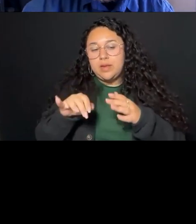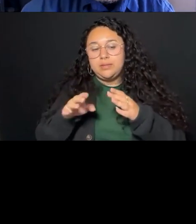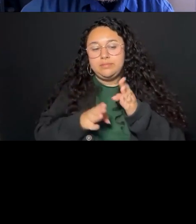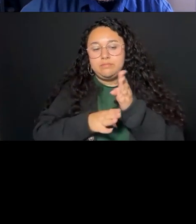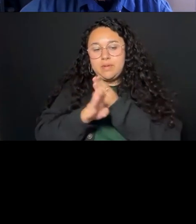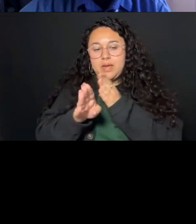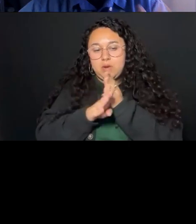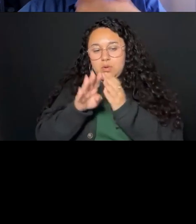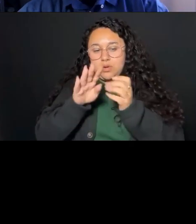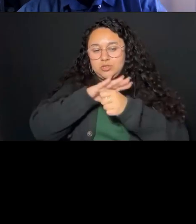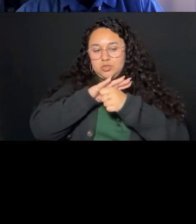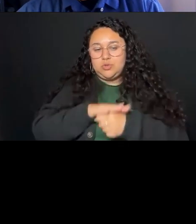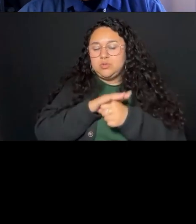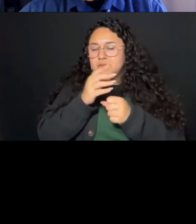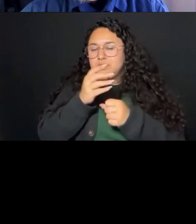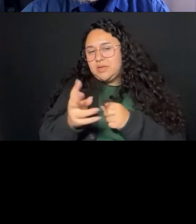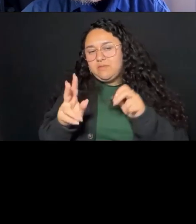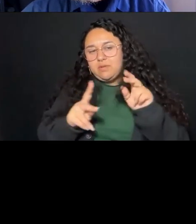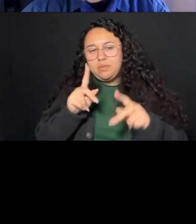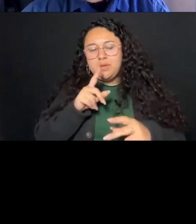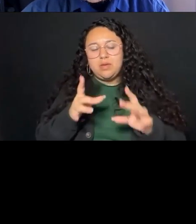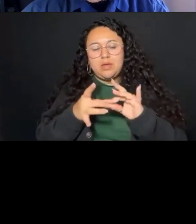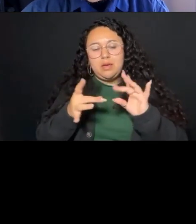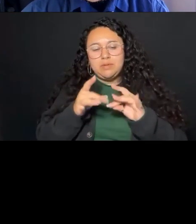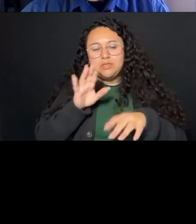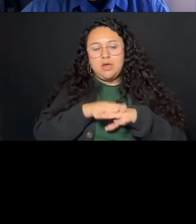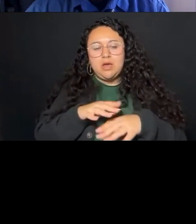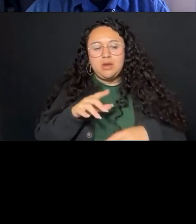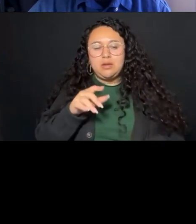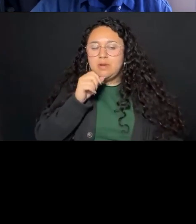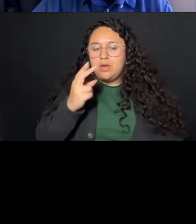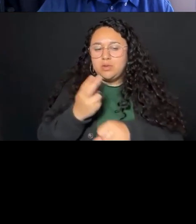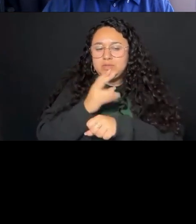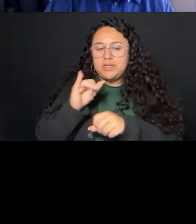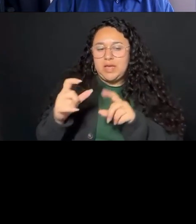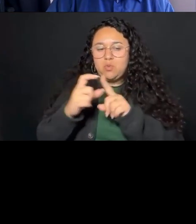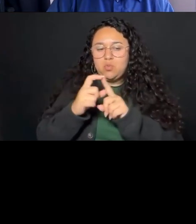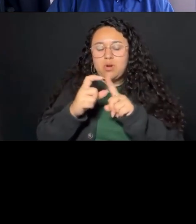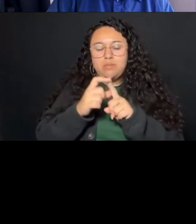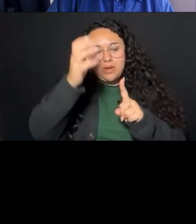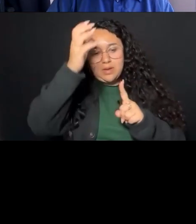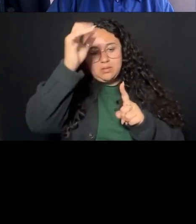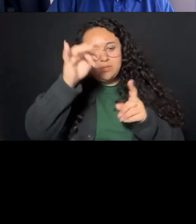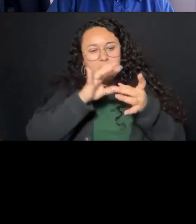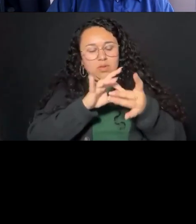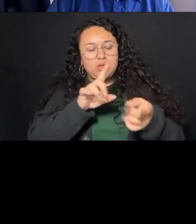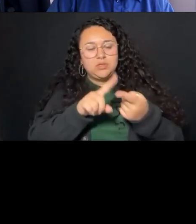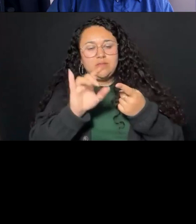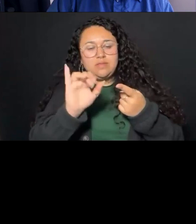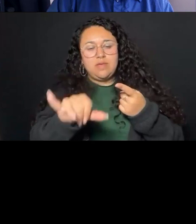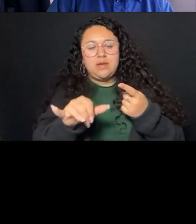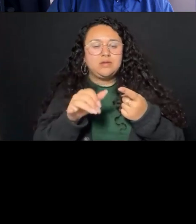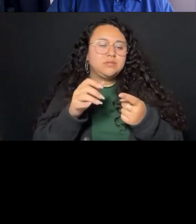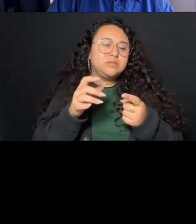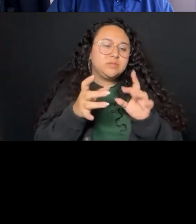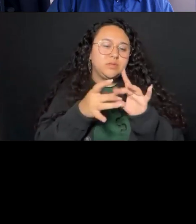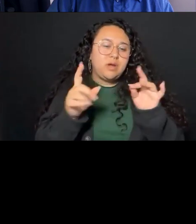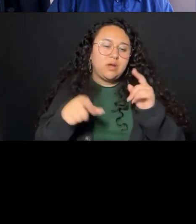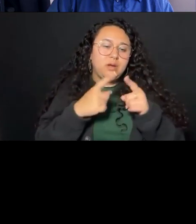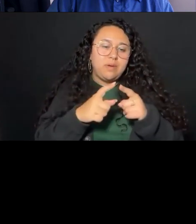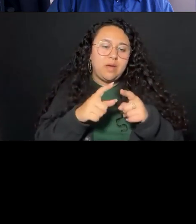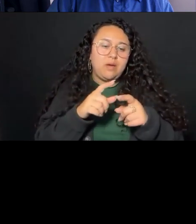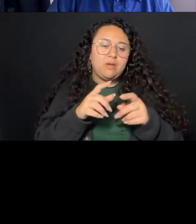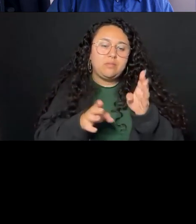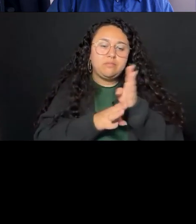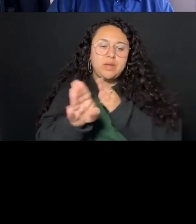on, not using that word, but by using concepts that relate to it. So let's talk a little bit about minority stress and how that relates. So